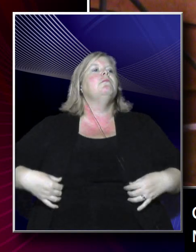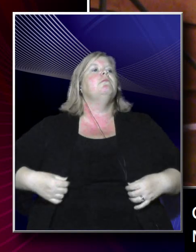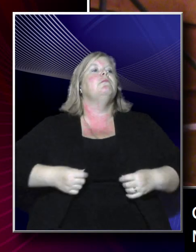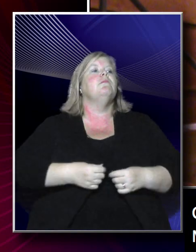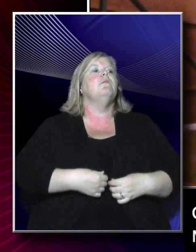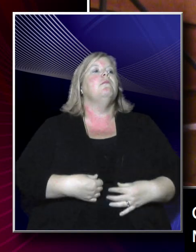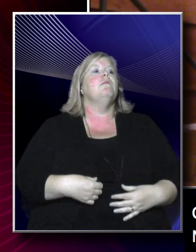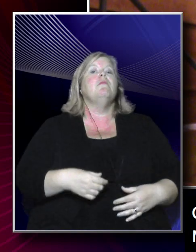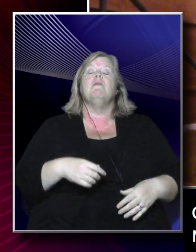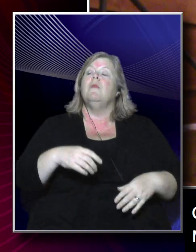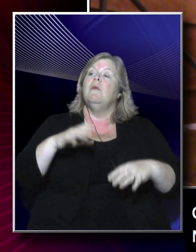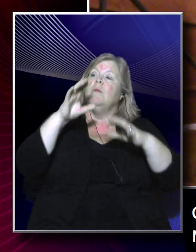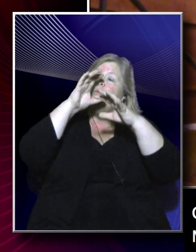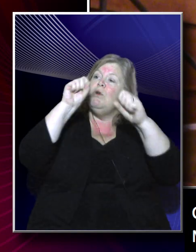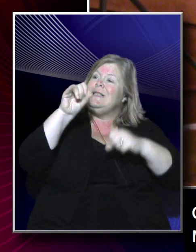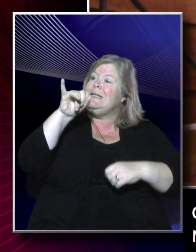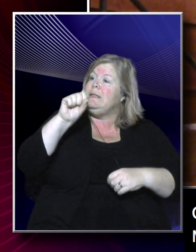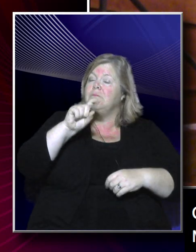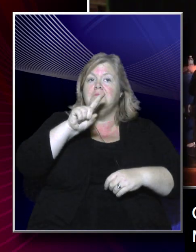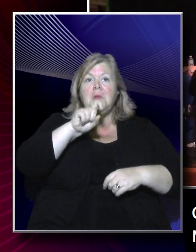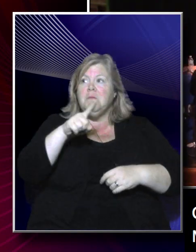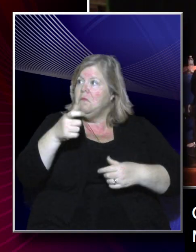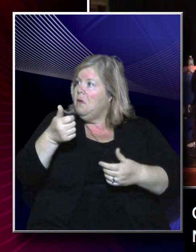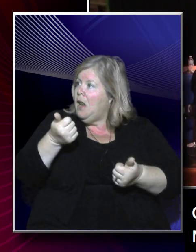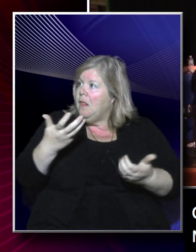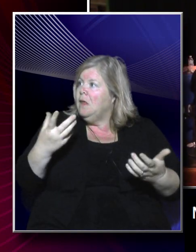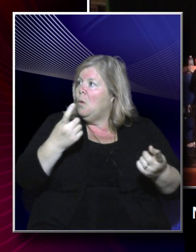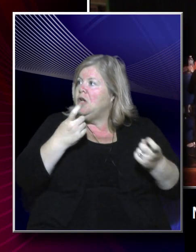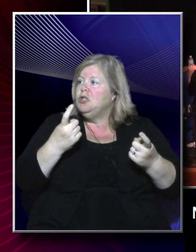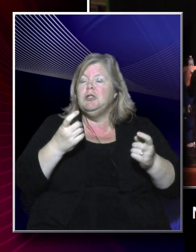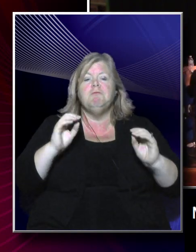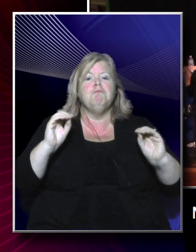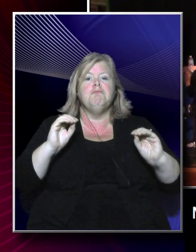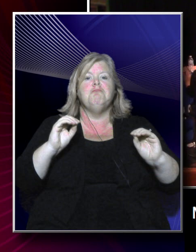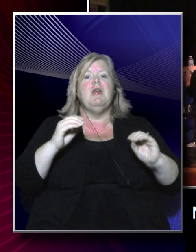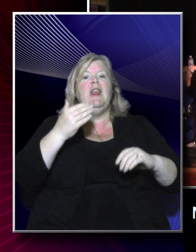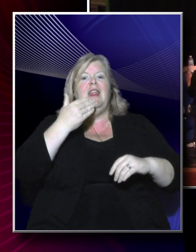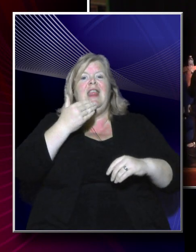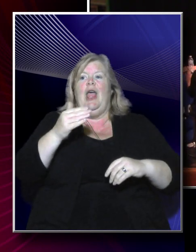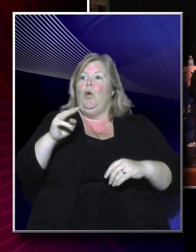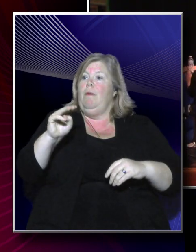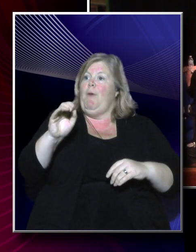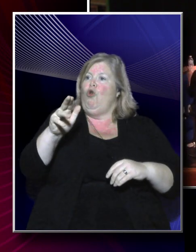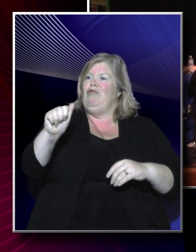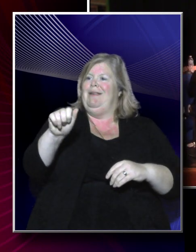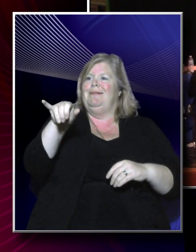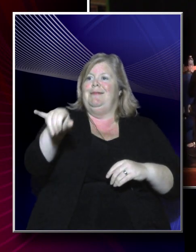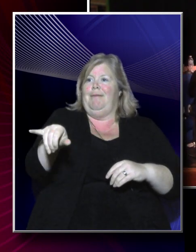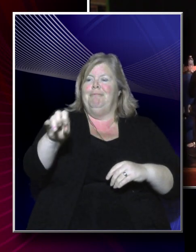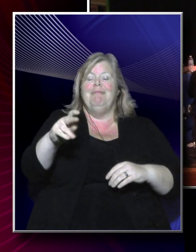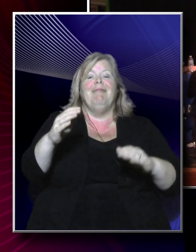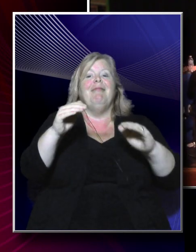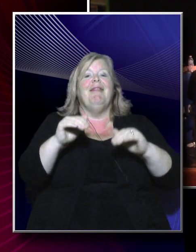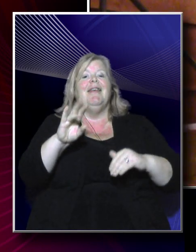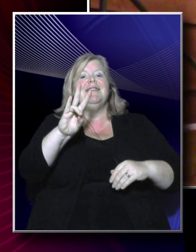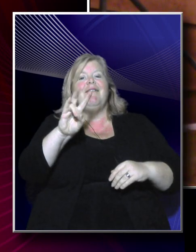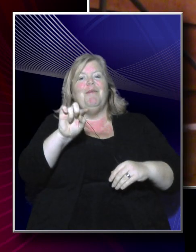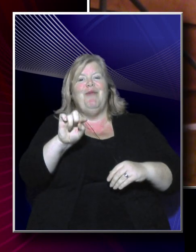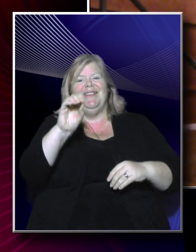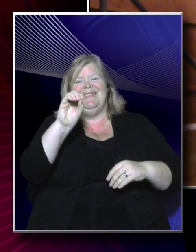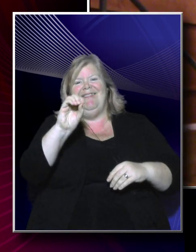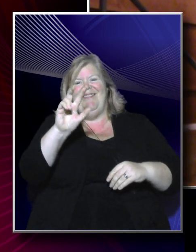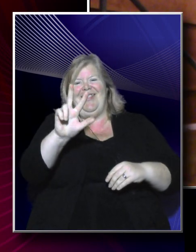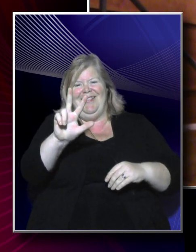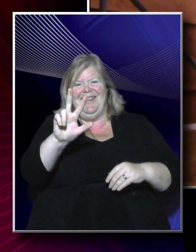Any questions or comments? Thank you. You can stay there. Okay. 7.03, action